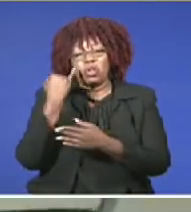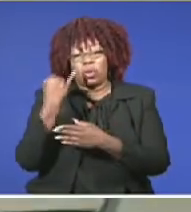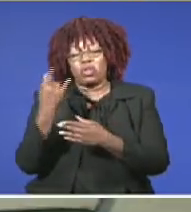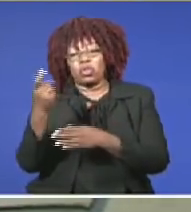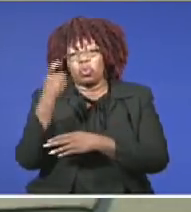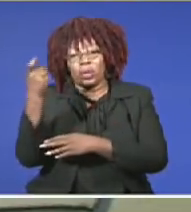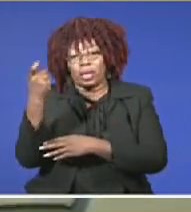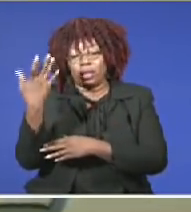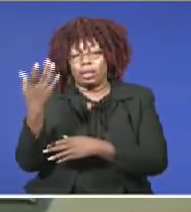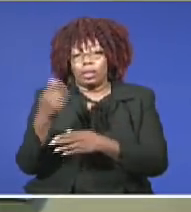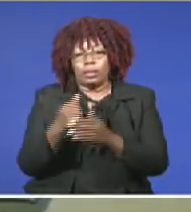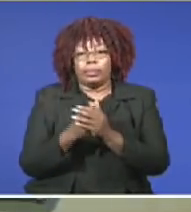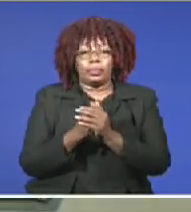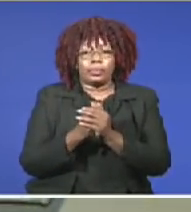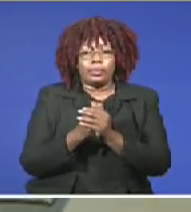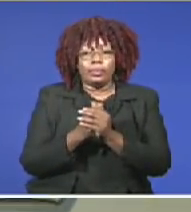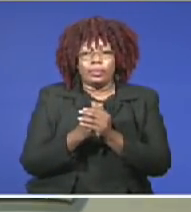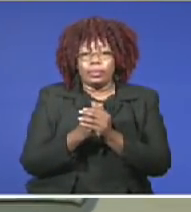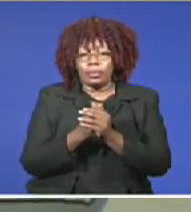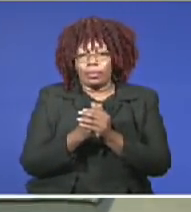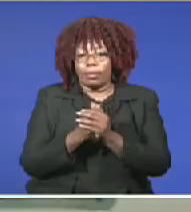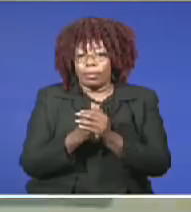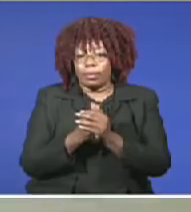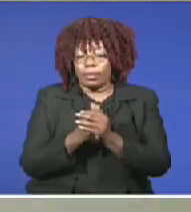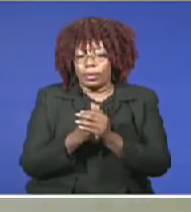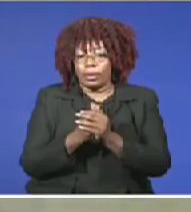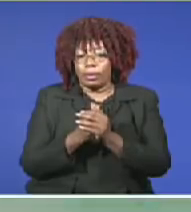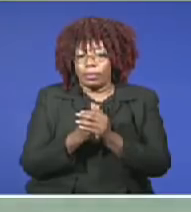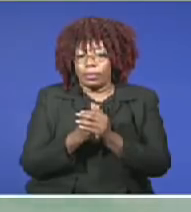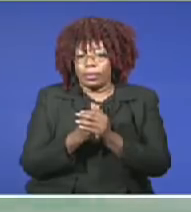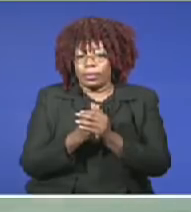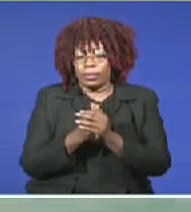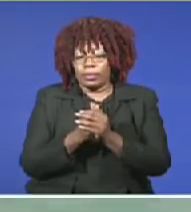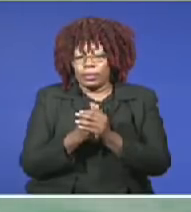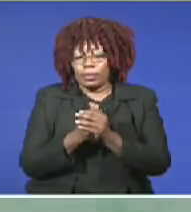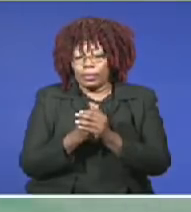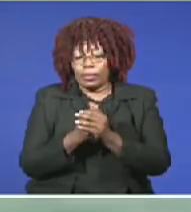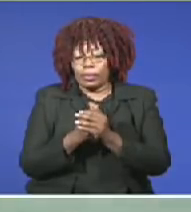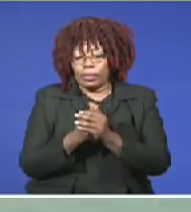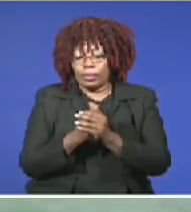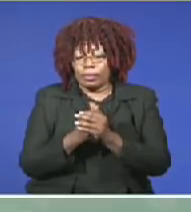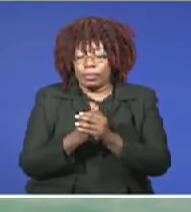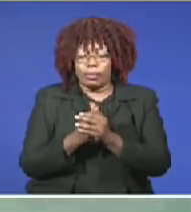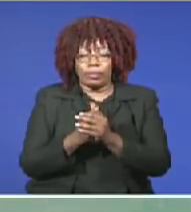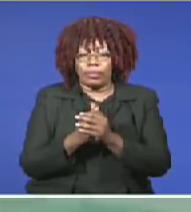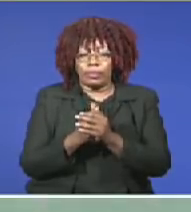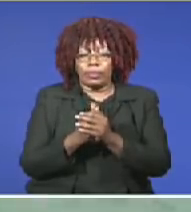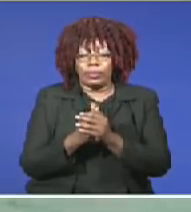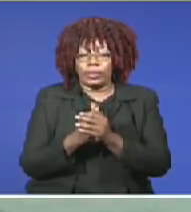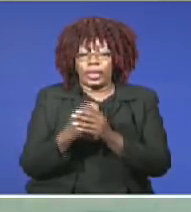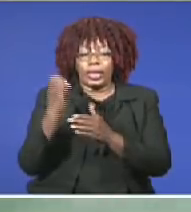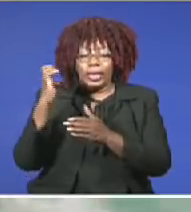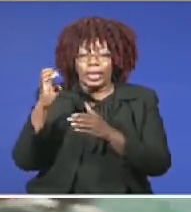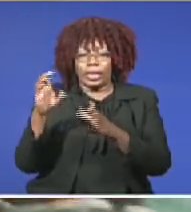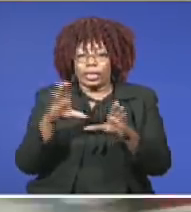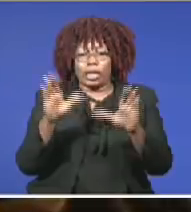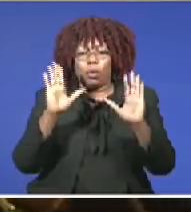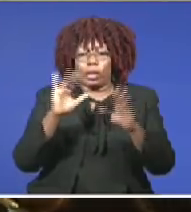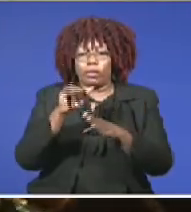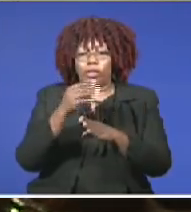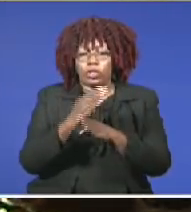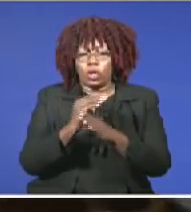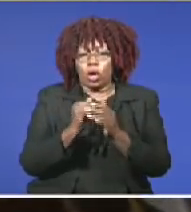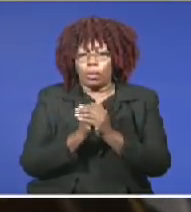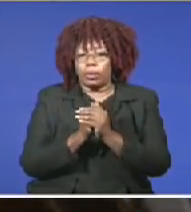three races, but he had me on the last race, so thank my skipper, it's a captain. He did a wonderful job. The boats are